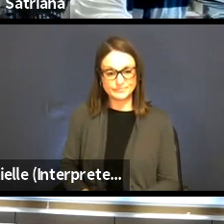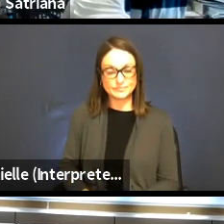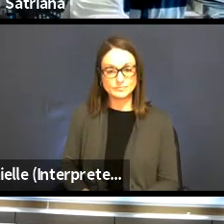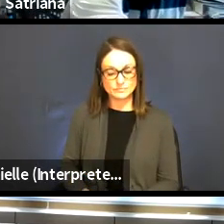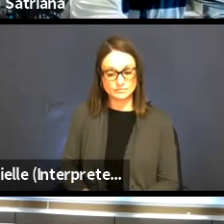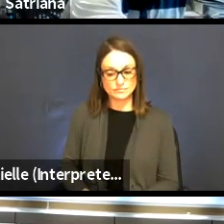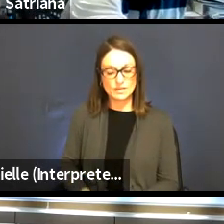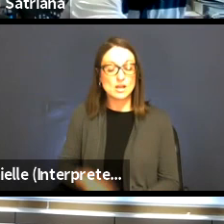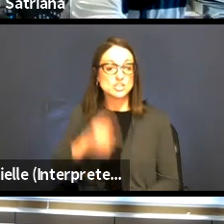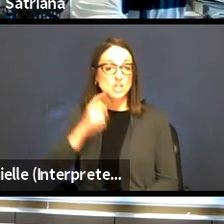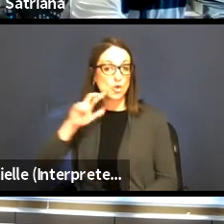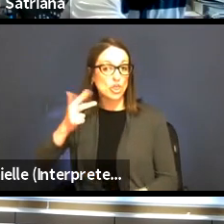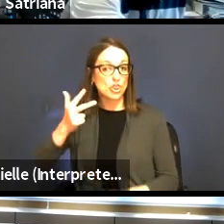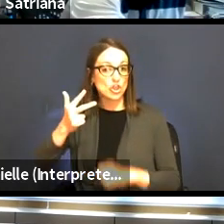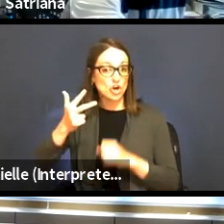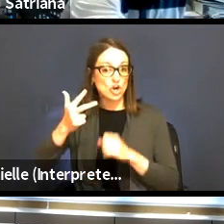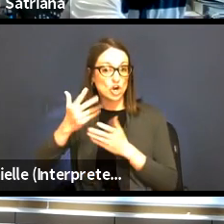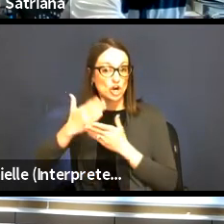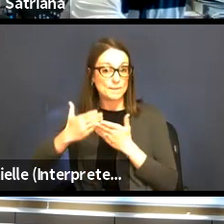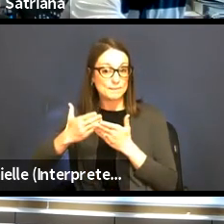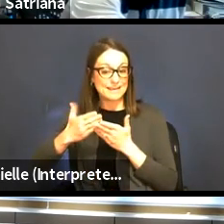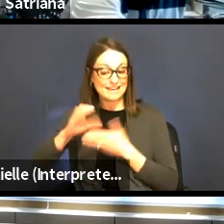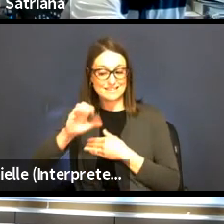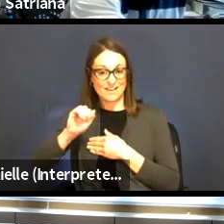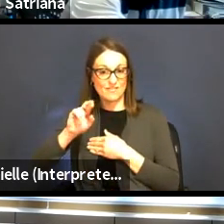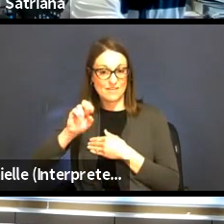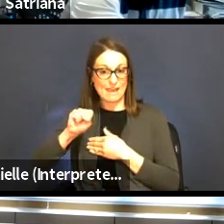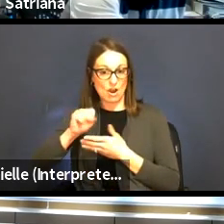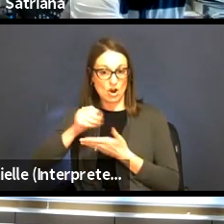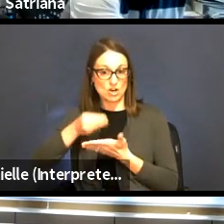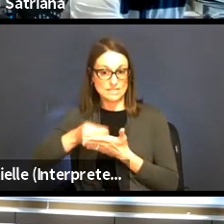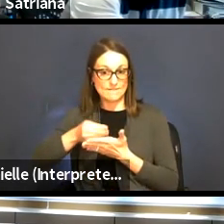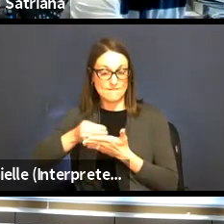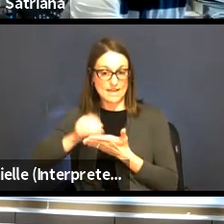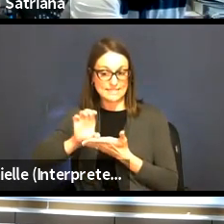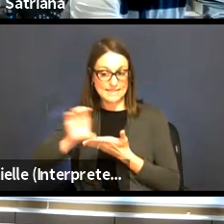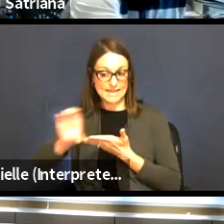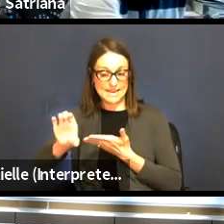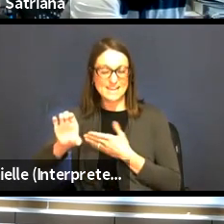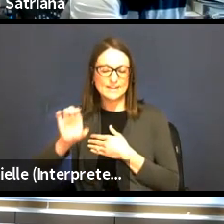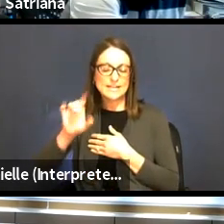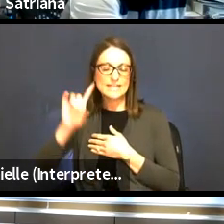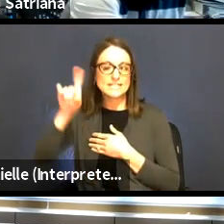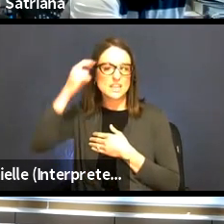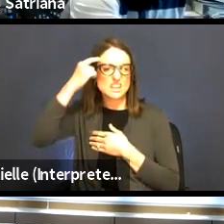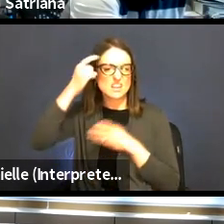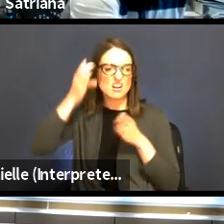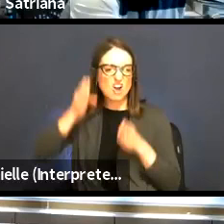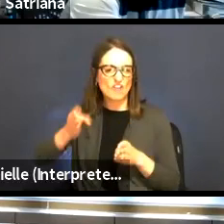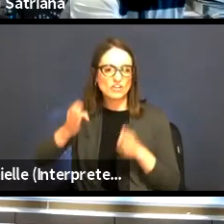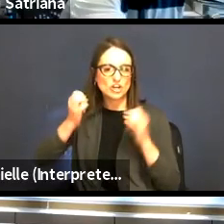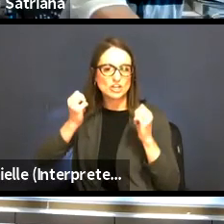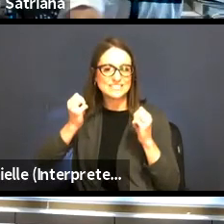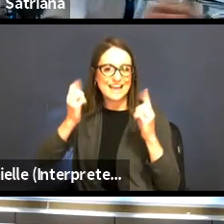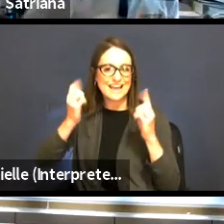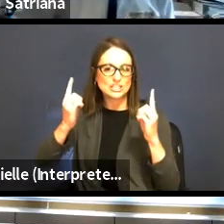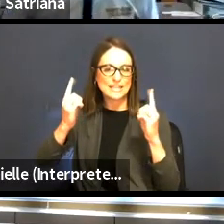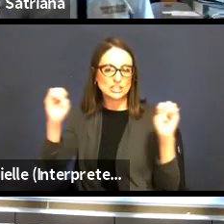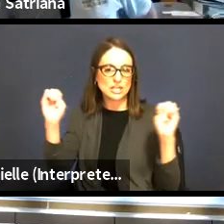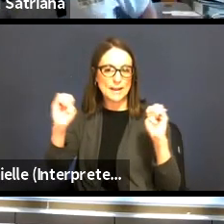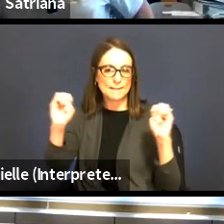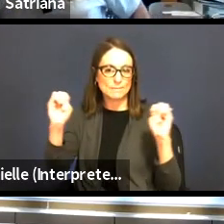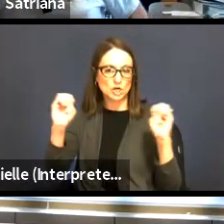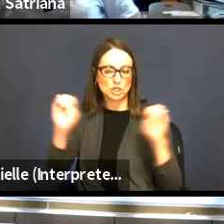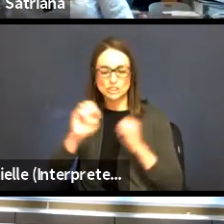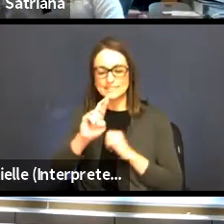The third piece of CARES funding that I'll just briefly mention is the governor's education emergency relief